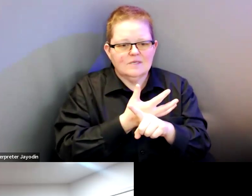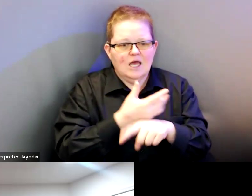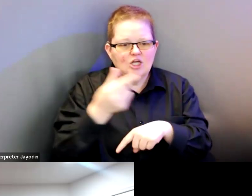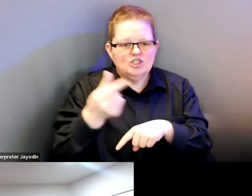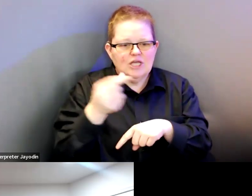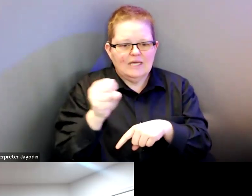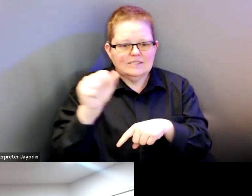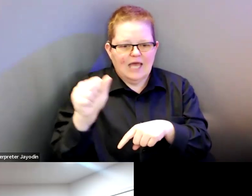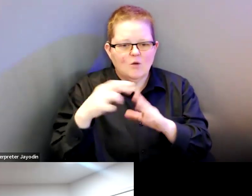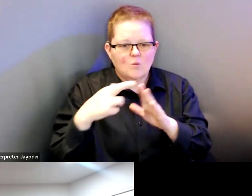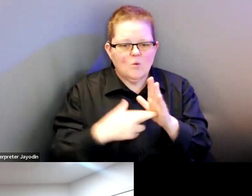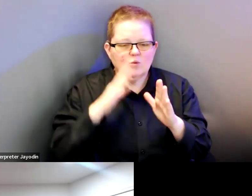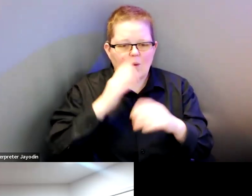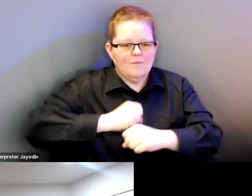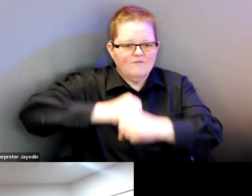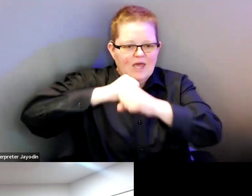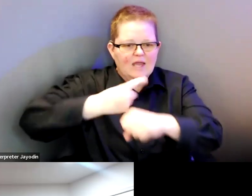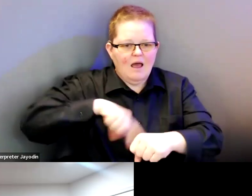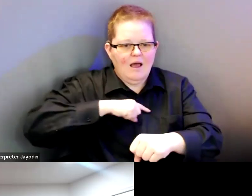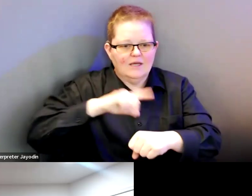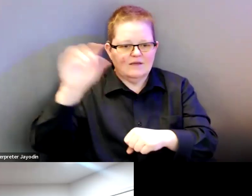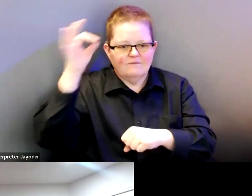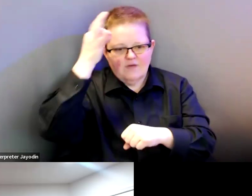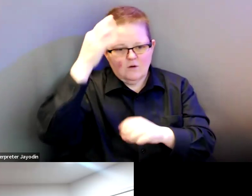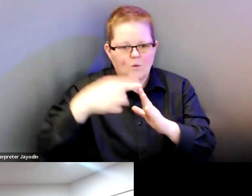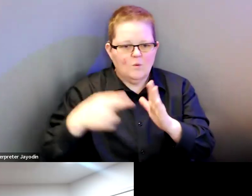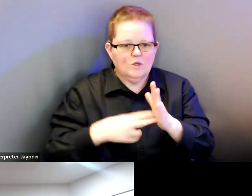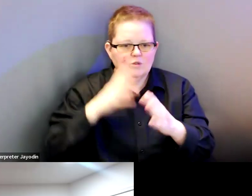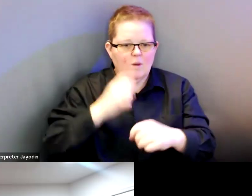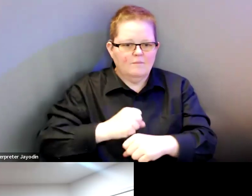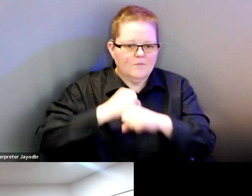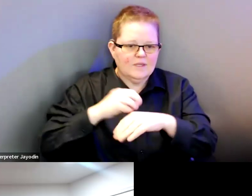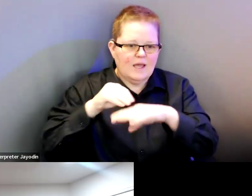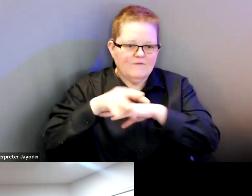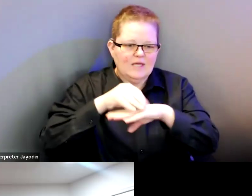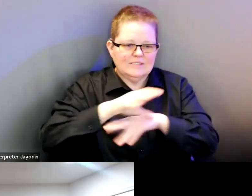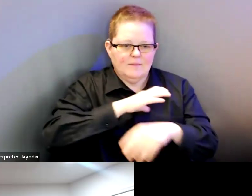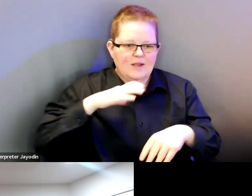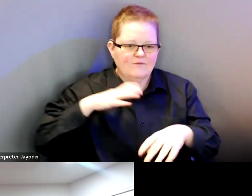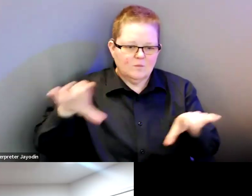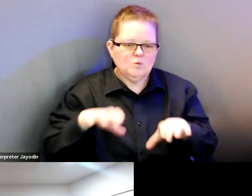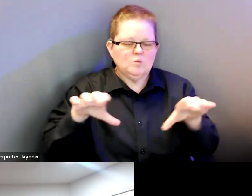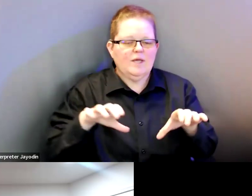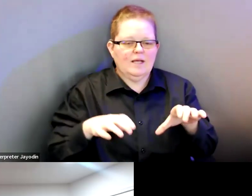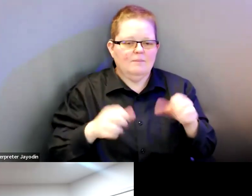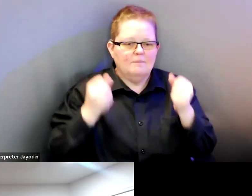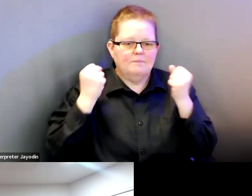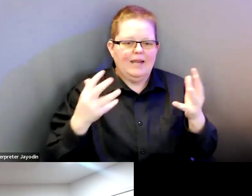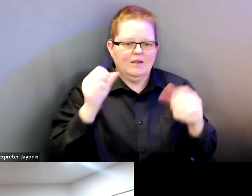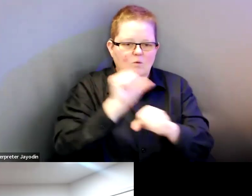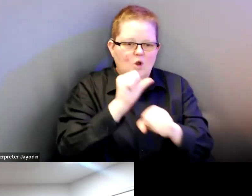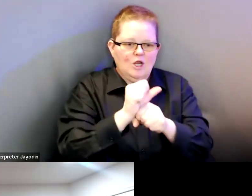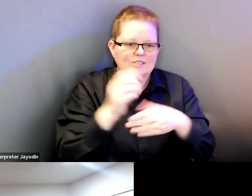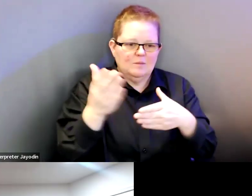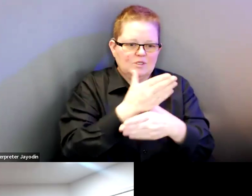federal rules, the Federal Advisory Committee Act is implemented, prevents us from doing work largely in between when we have